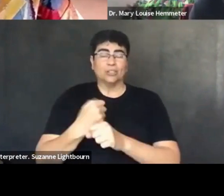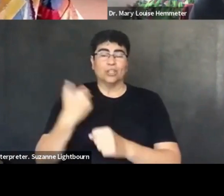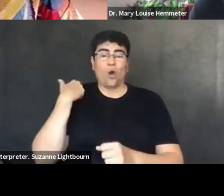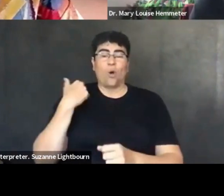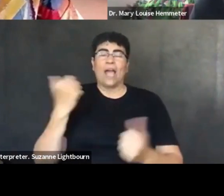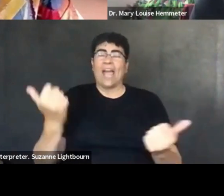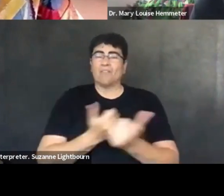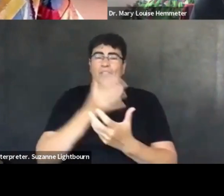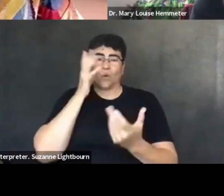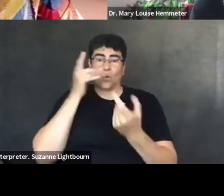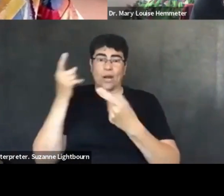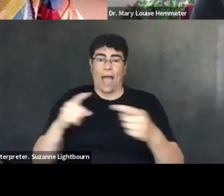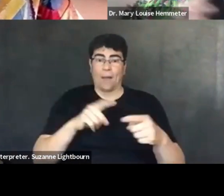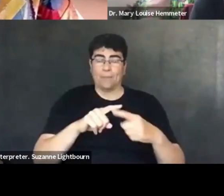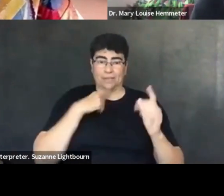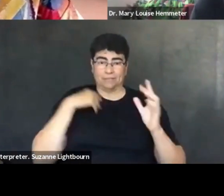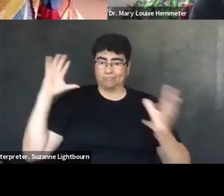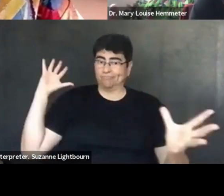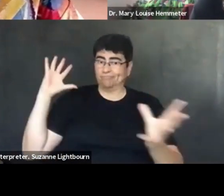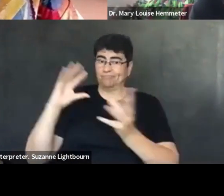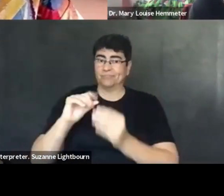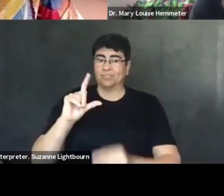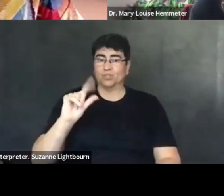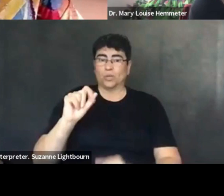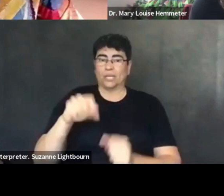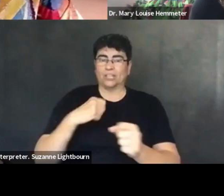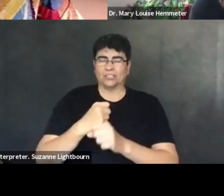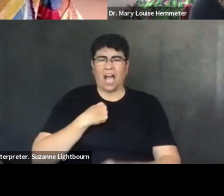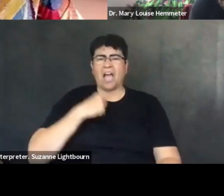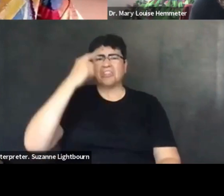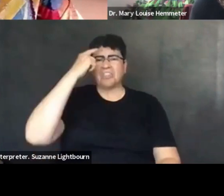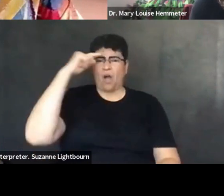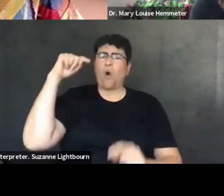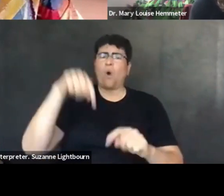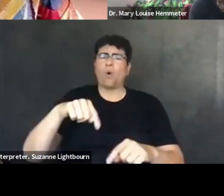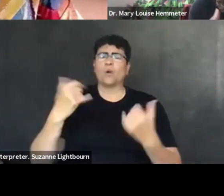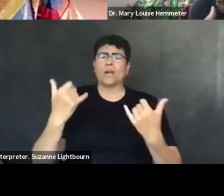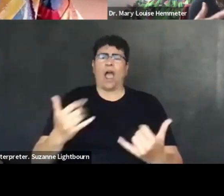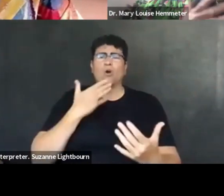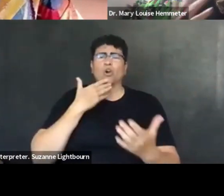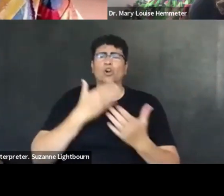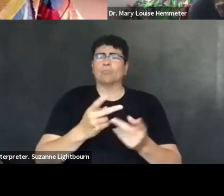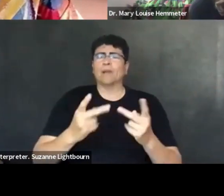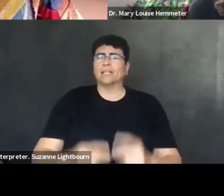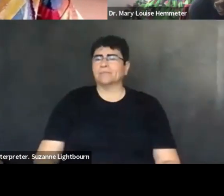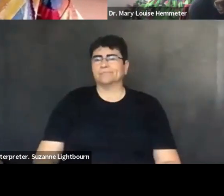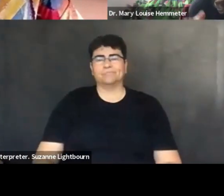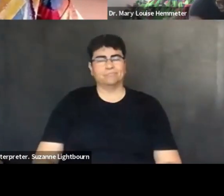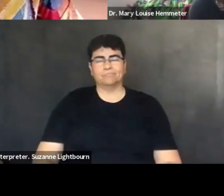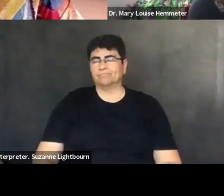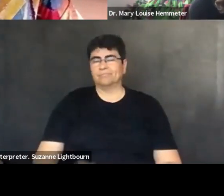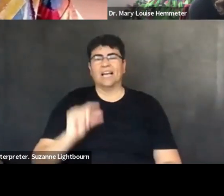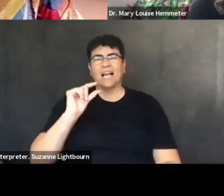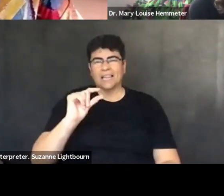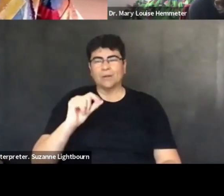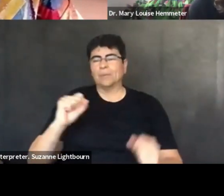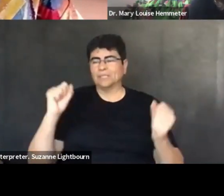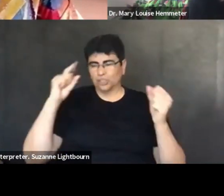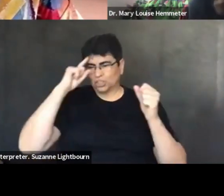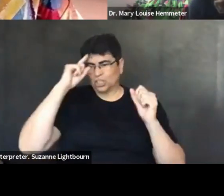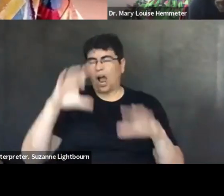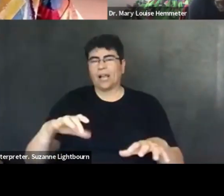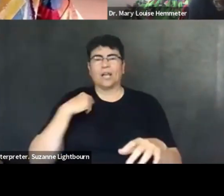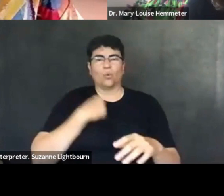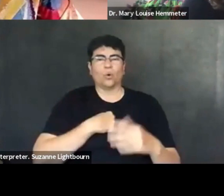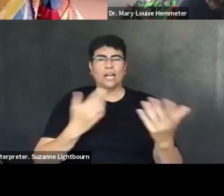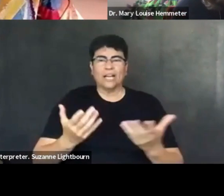that would happen in these 20 years, I would have thought that we would be at a good place now. So it's a little shocking that we're here and we're